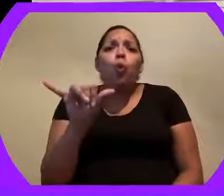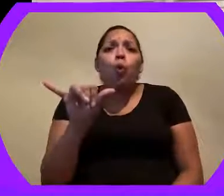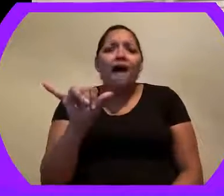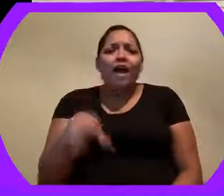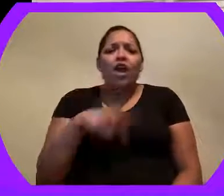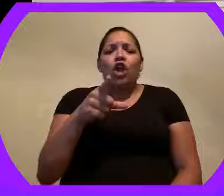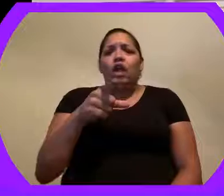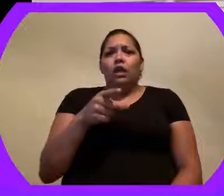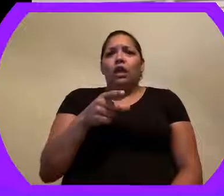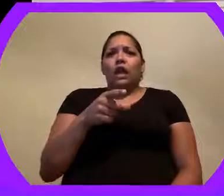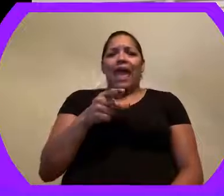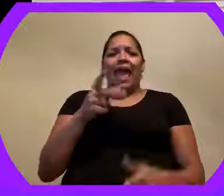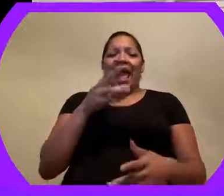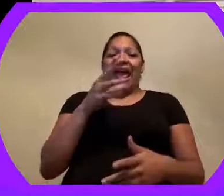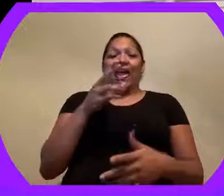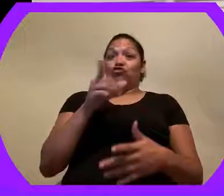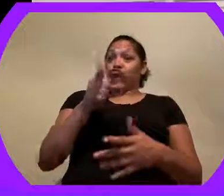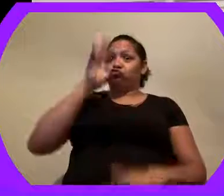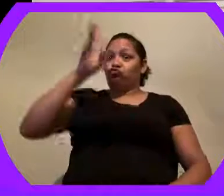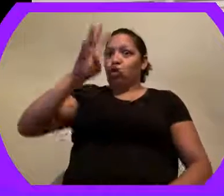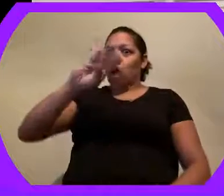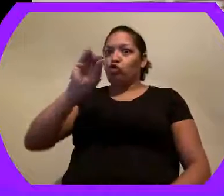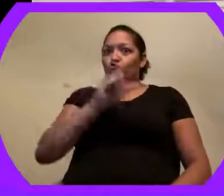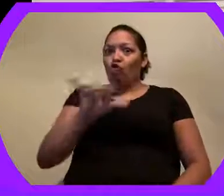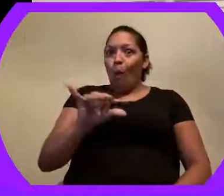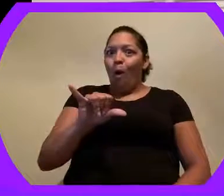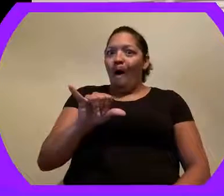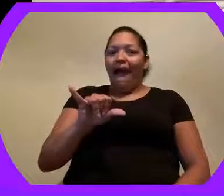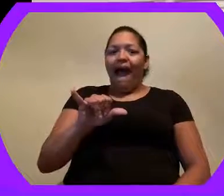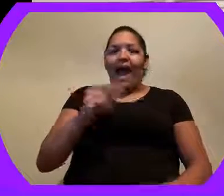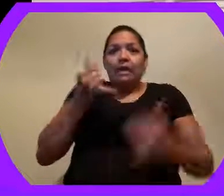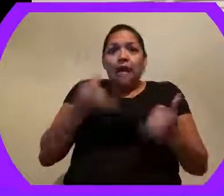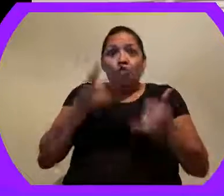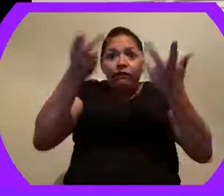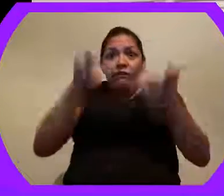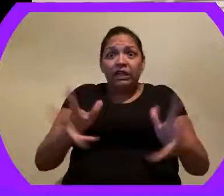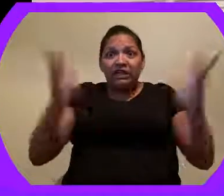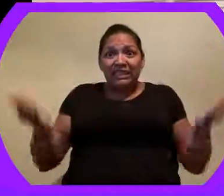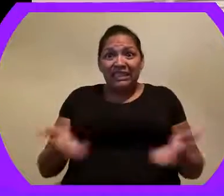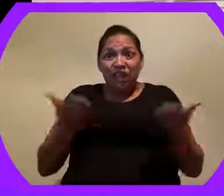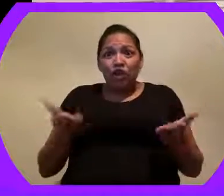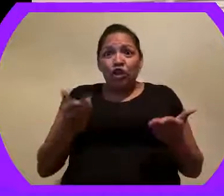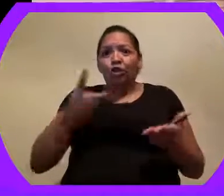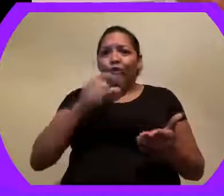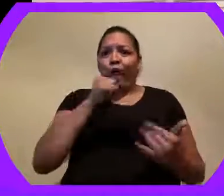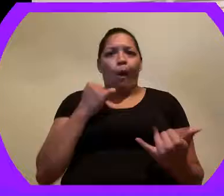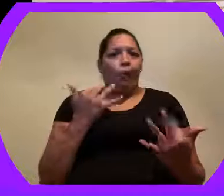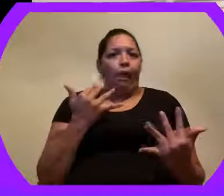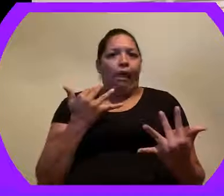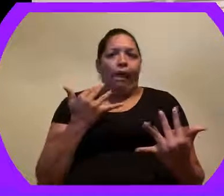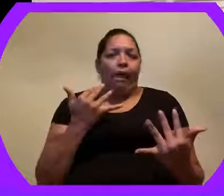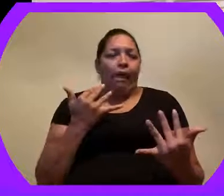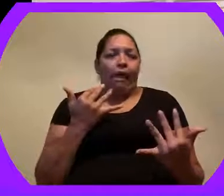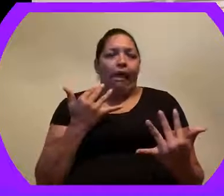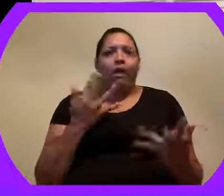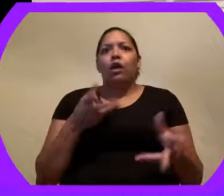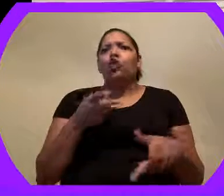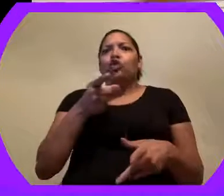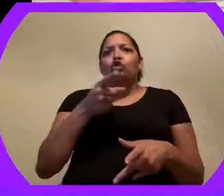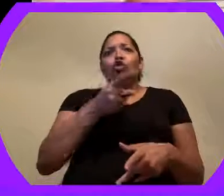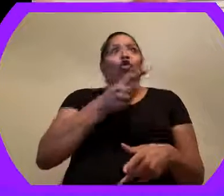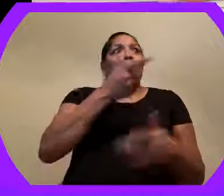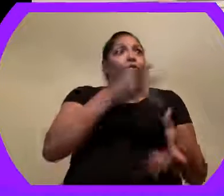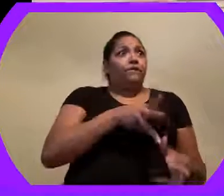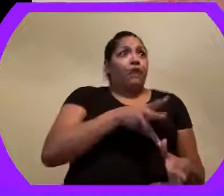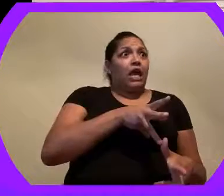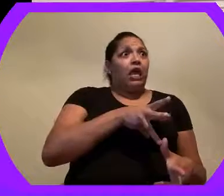which is create joy, right? Be patient, be present, be joyful. Chapter 3, create some joy. You can create, I mean, now that you're here, now you're not